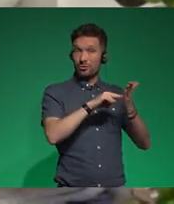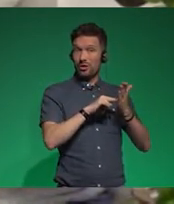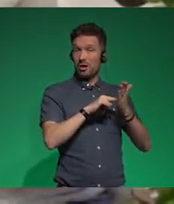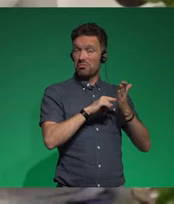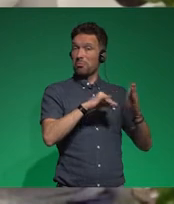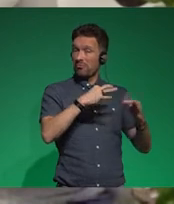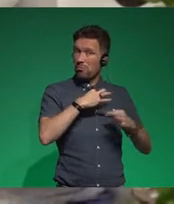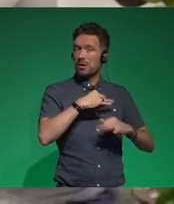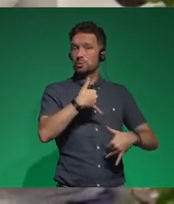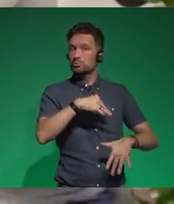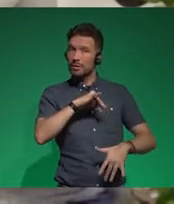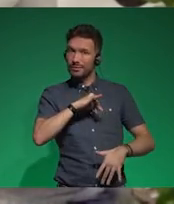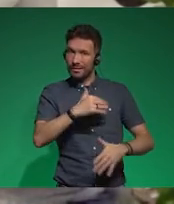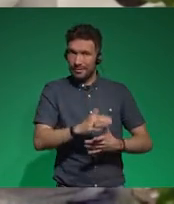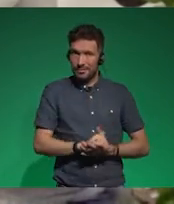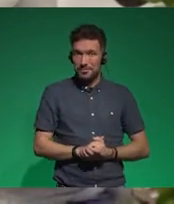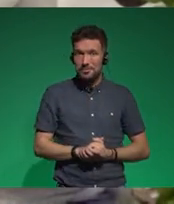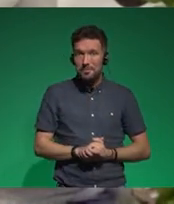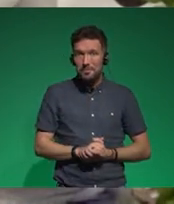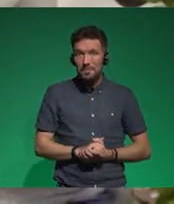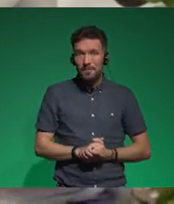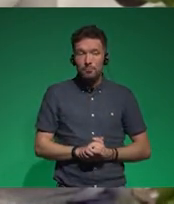something that really kind of speak to me.